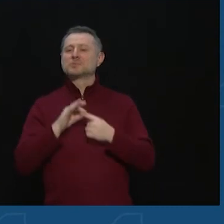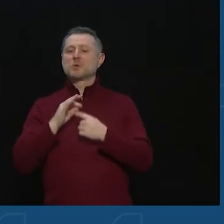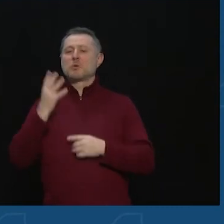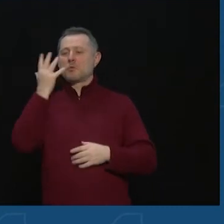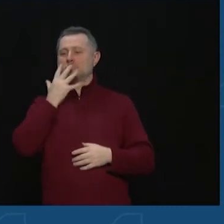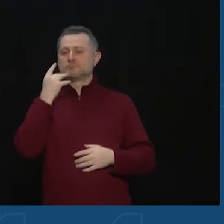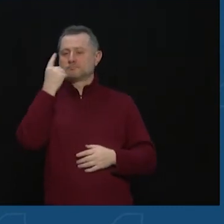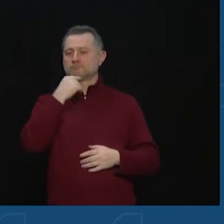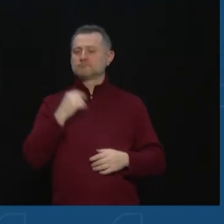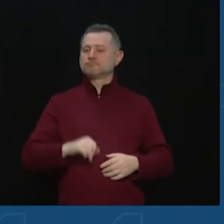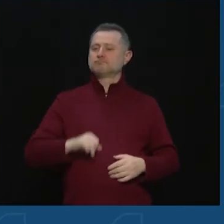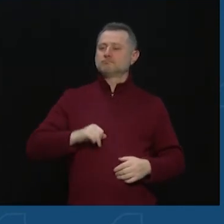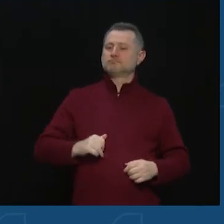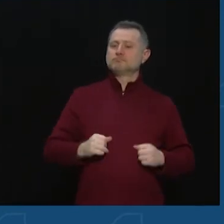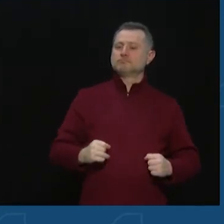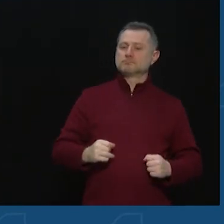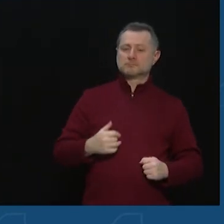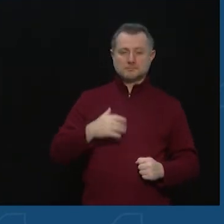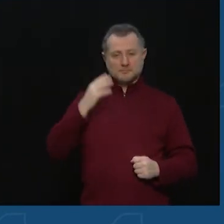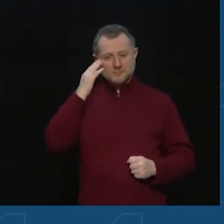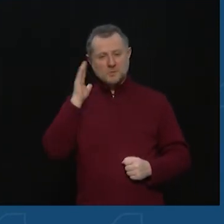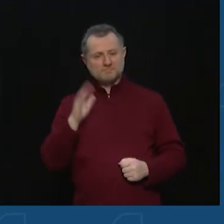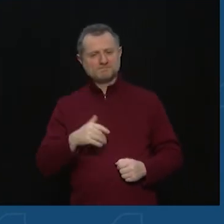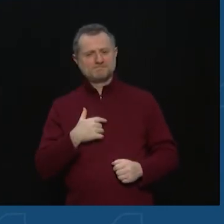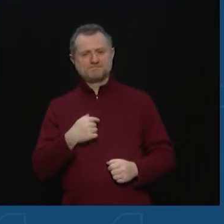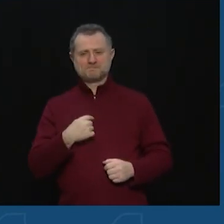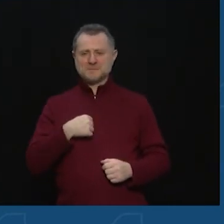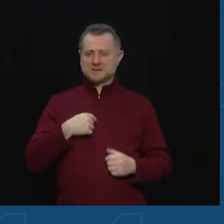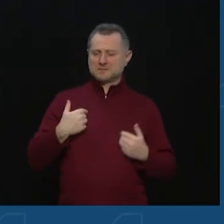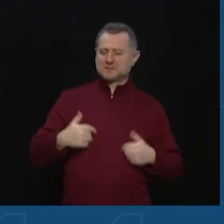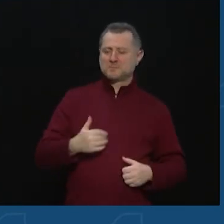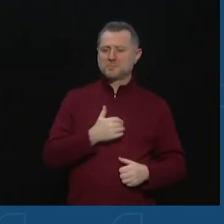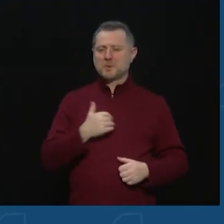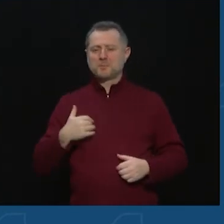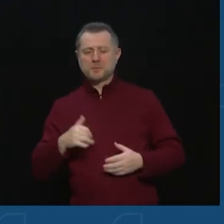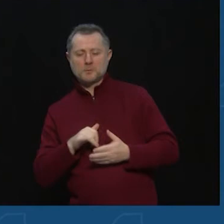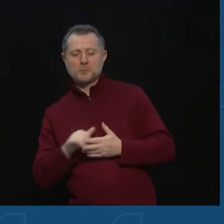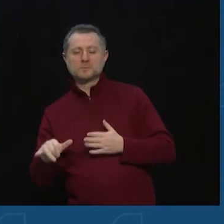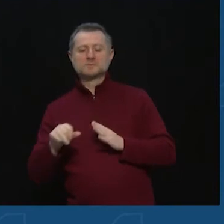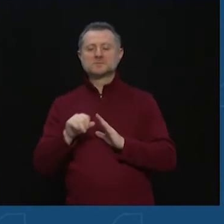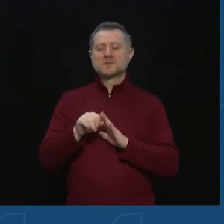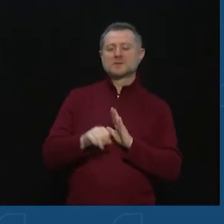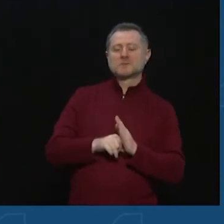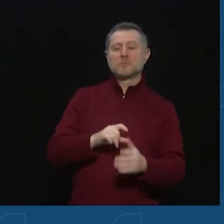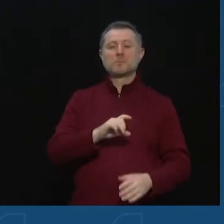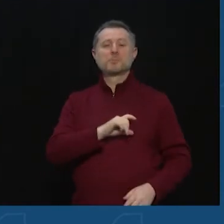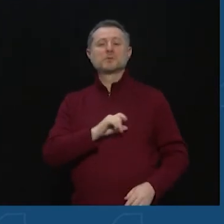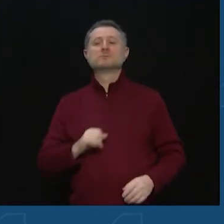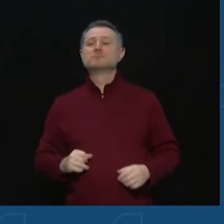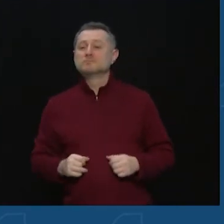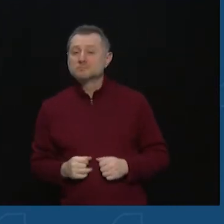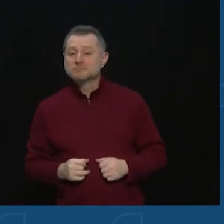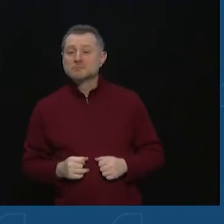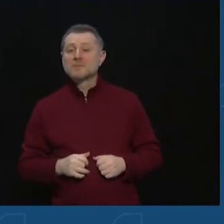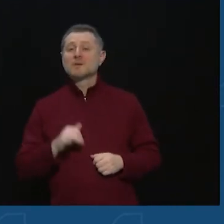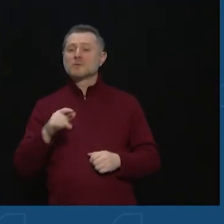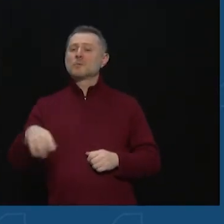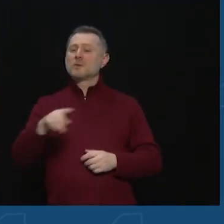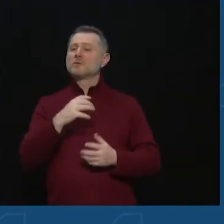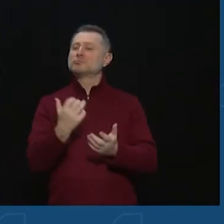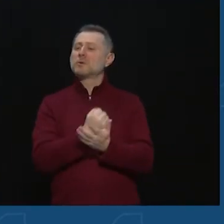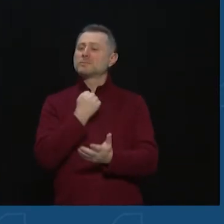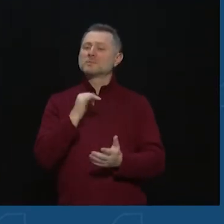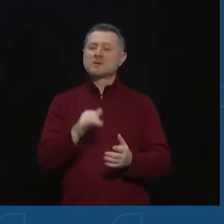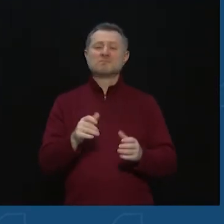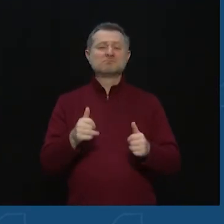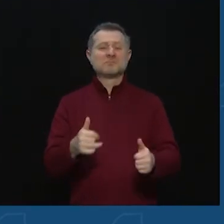pride to know they're a member of the New York State Police. You accomplished that. And